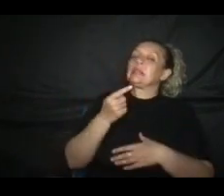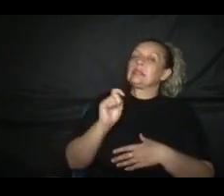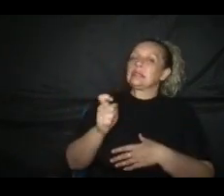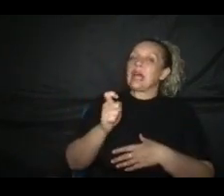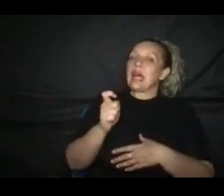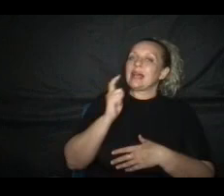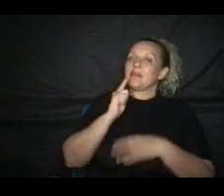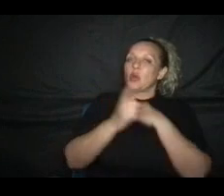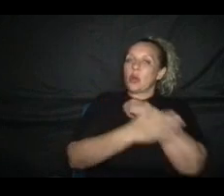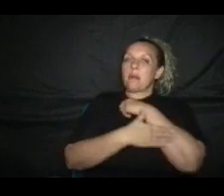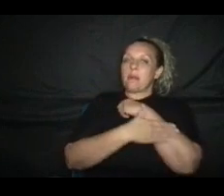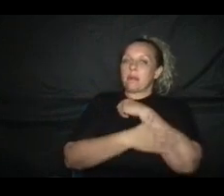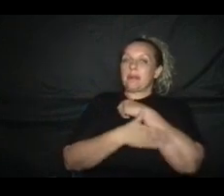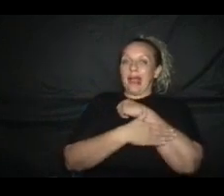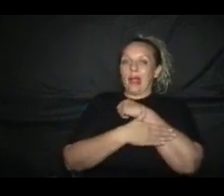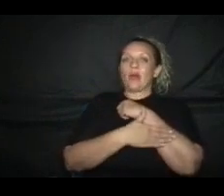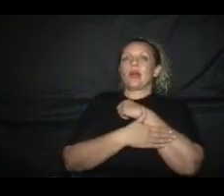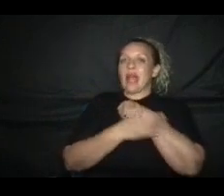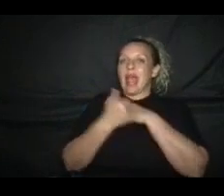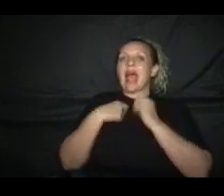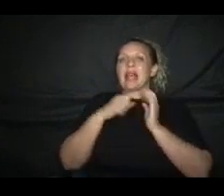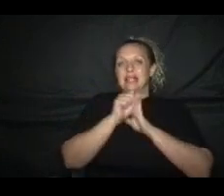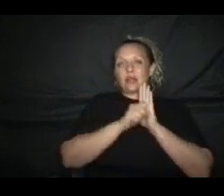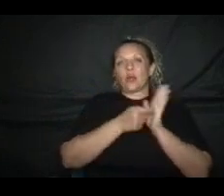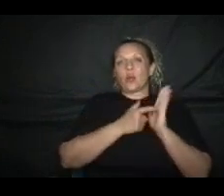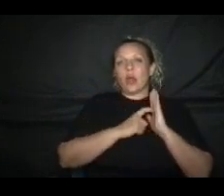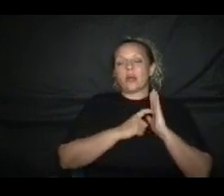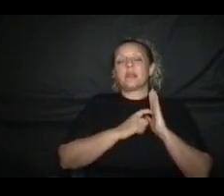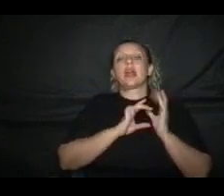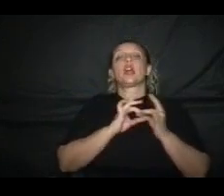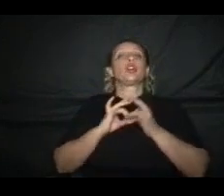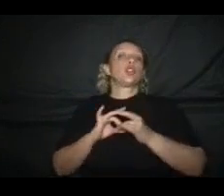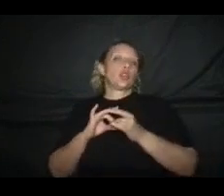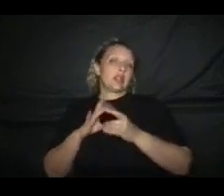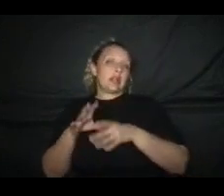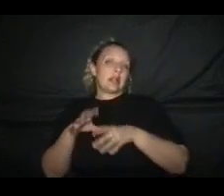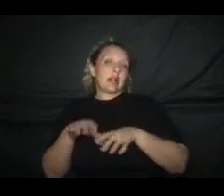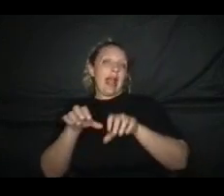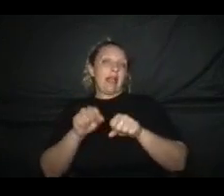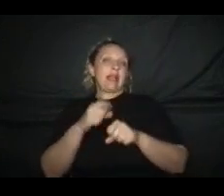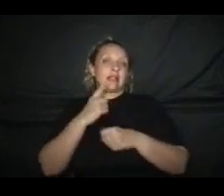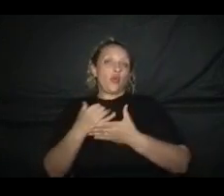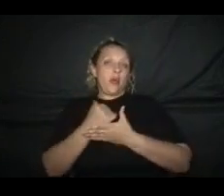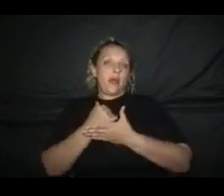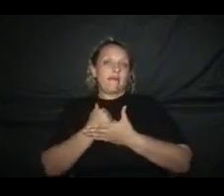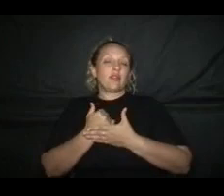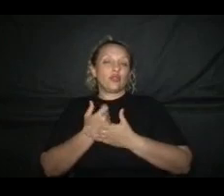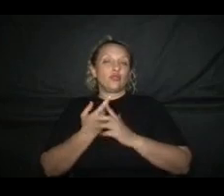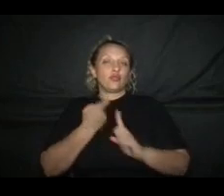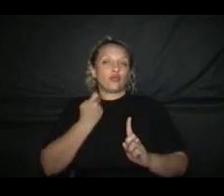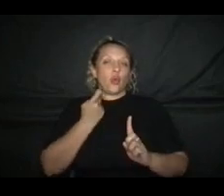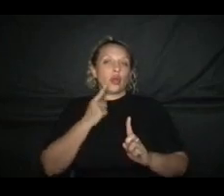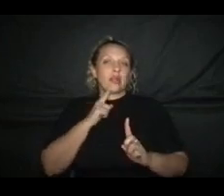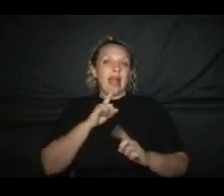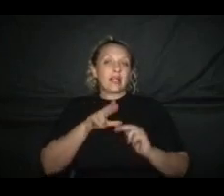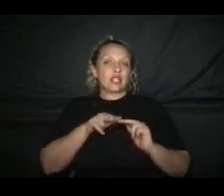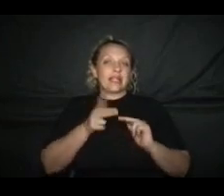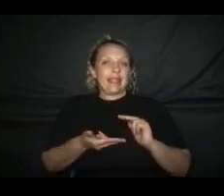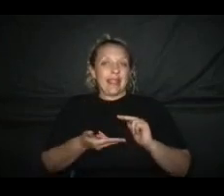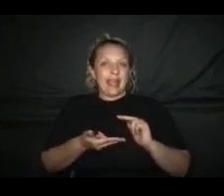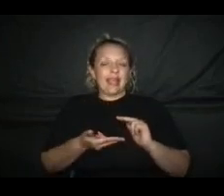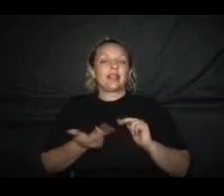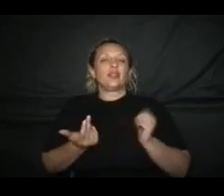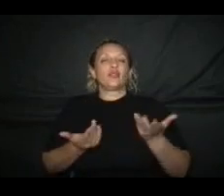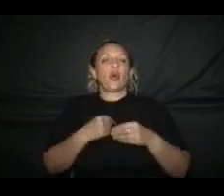have statutory requirements. In terms of its allocation, it's also a revenue source that's actually declining as